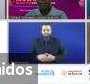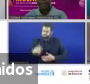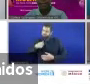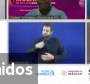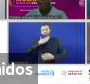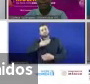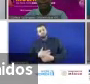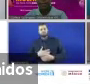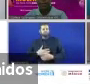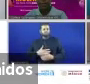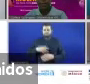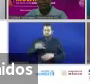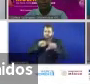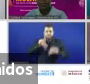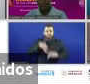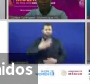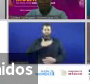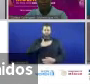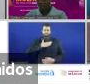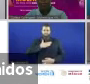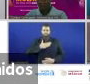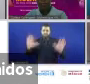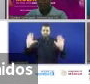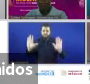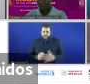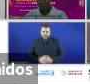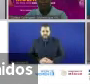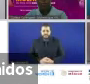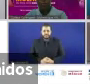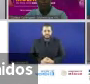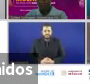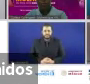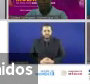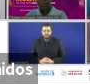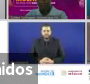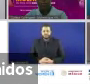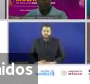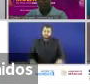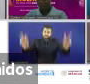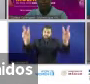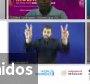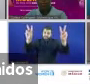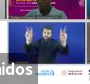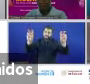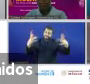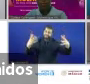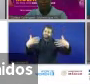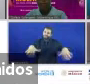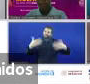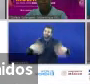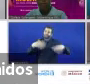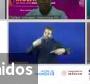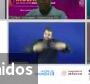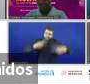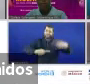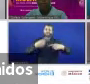the feminist movement, but this should be broadened out. And that's why you have to have this access to government and